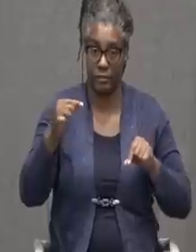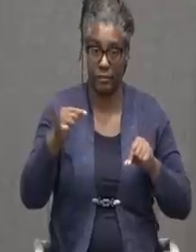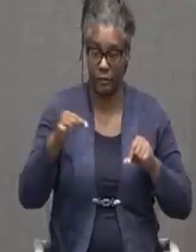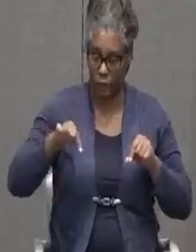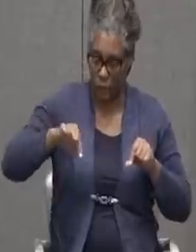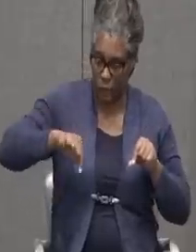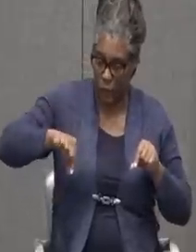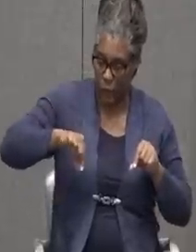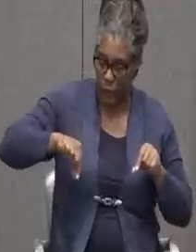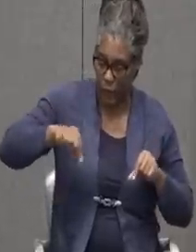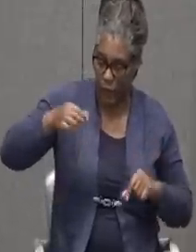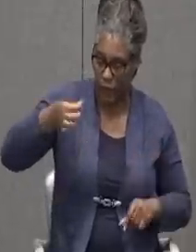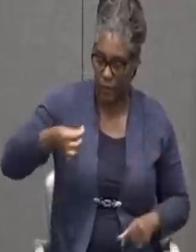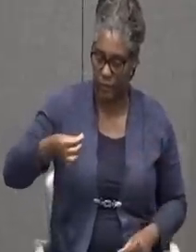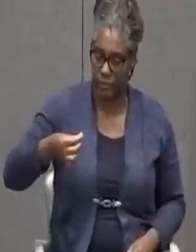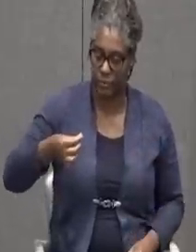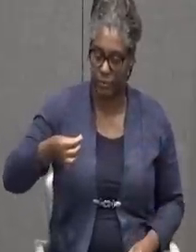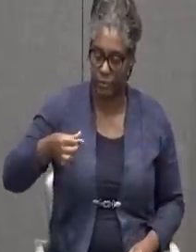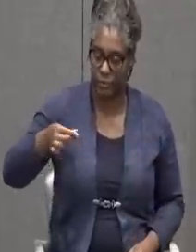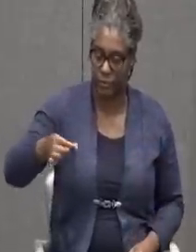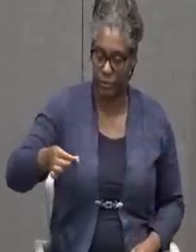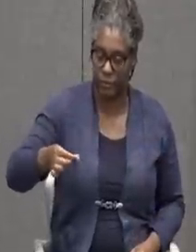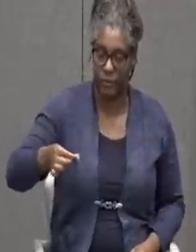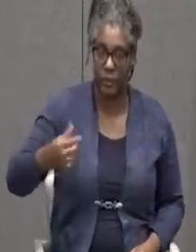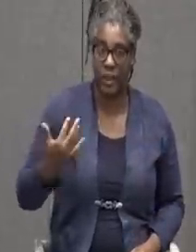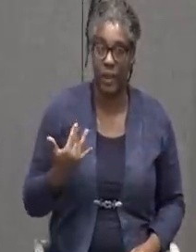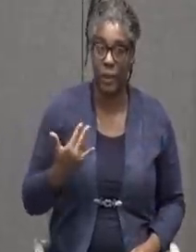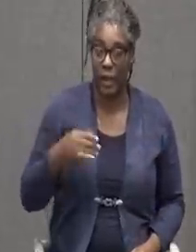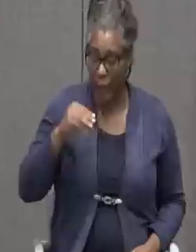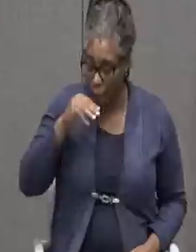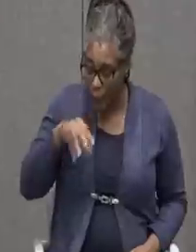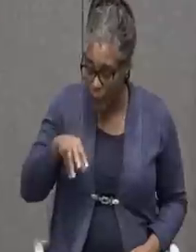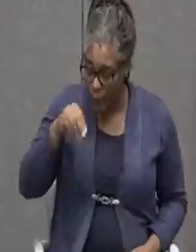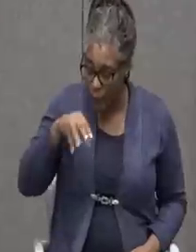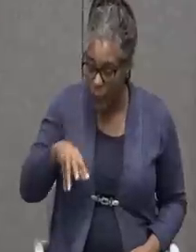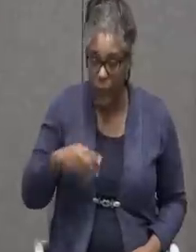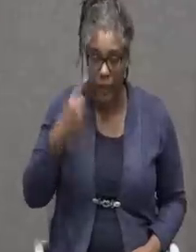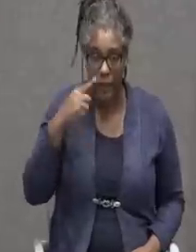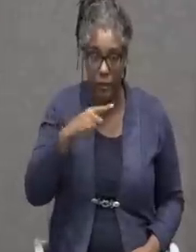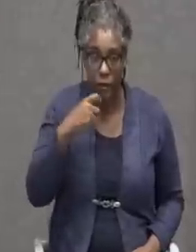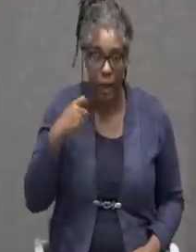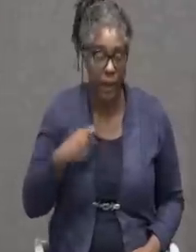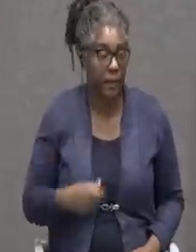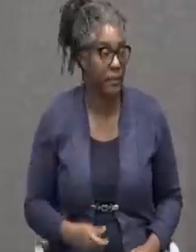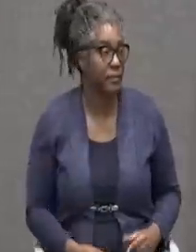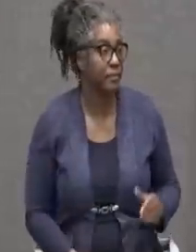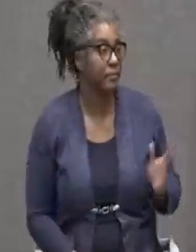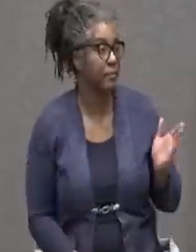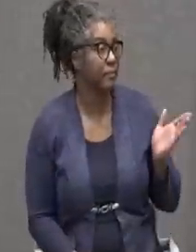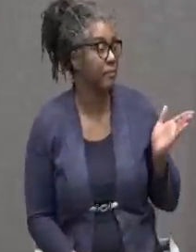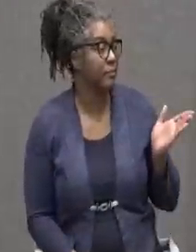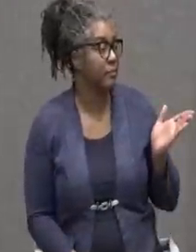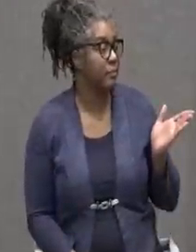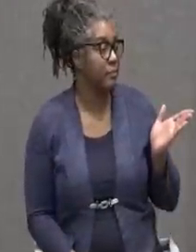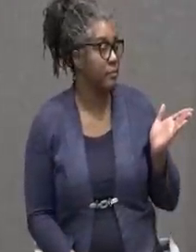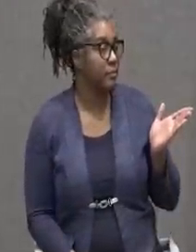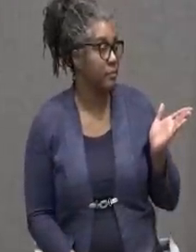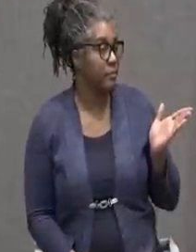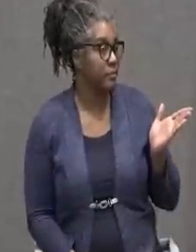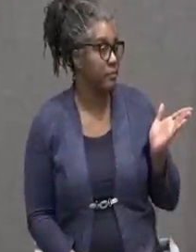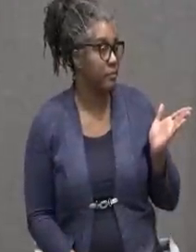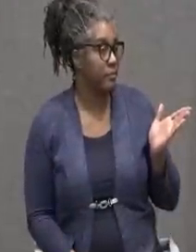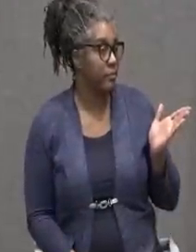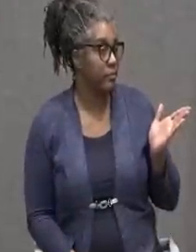And more waiting and drying, give it a little blow. And this is gonna be the vertical